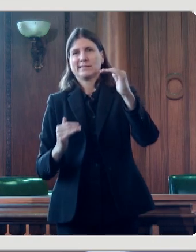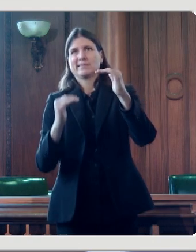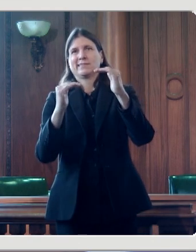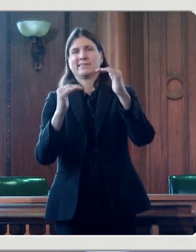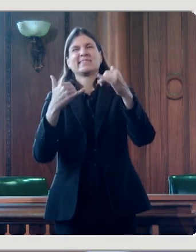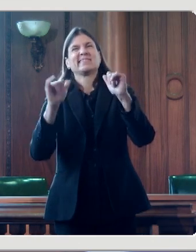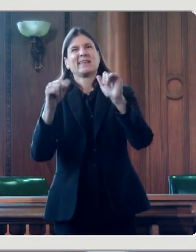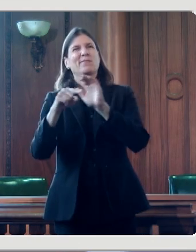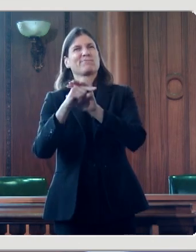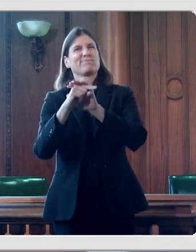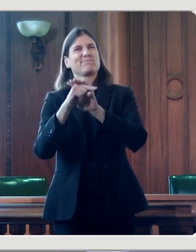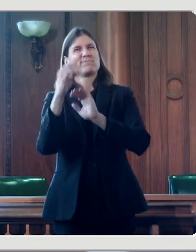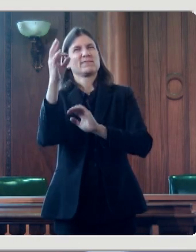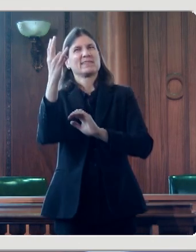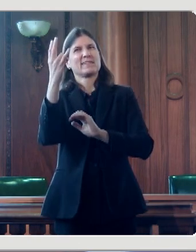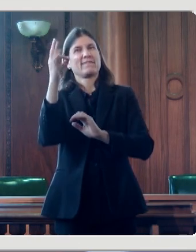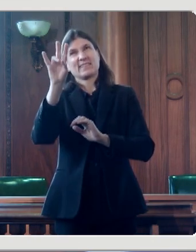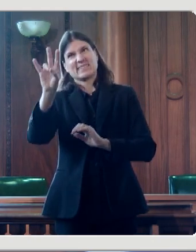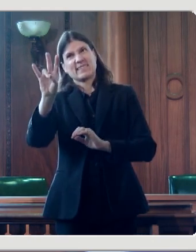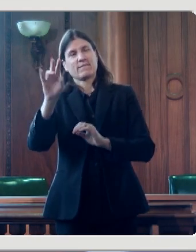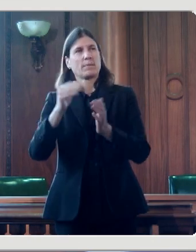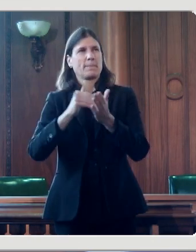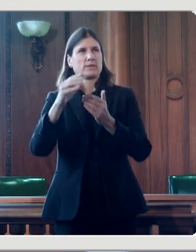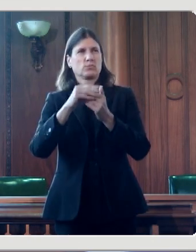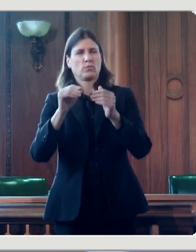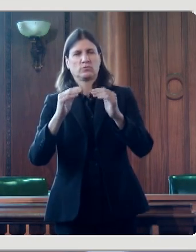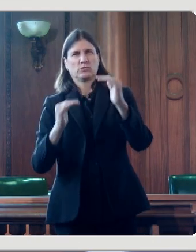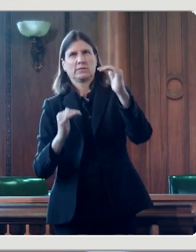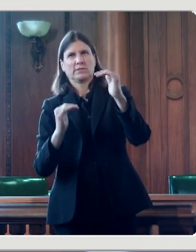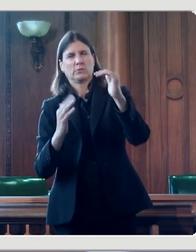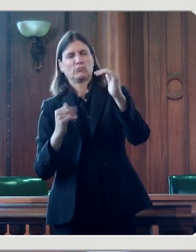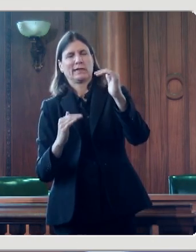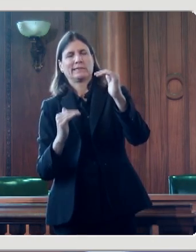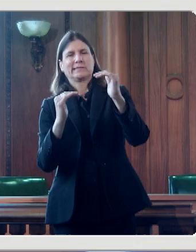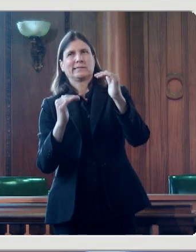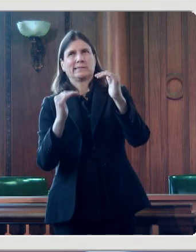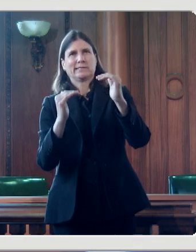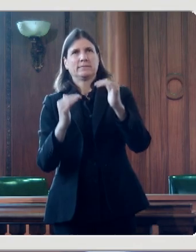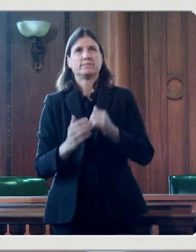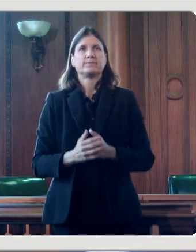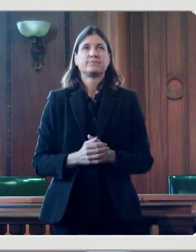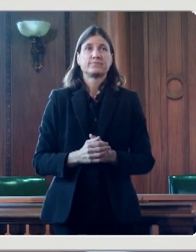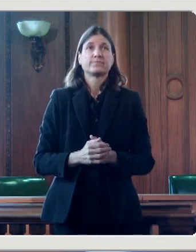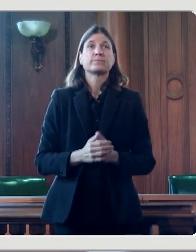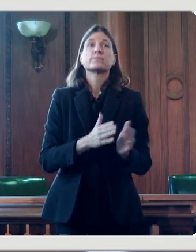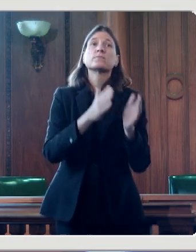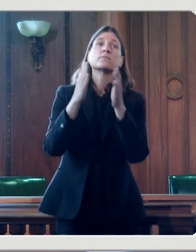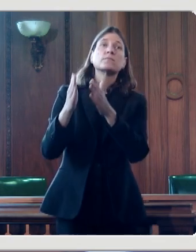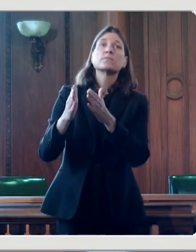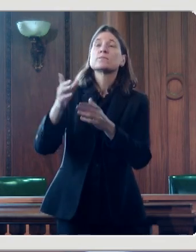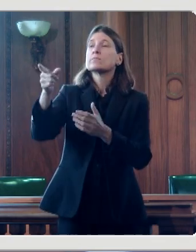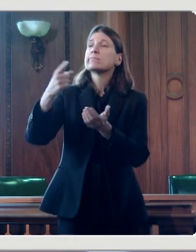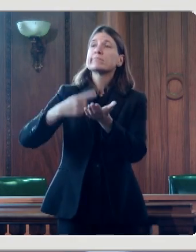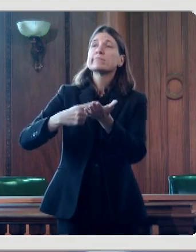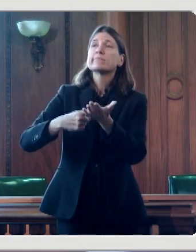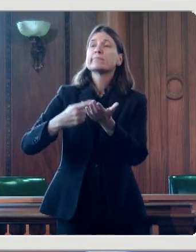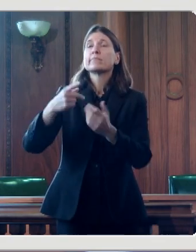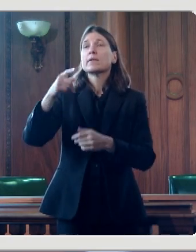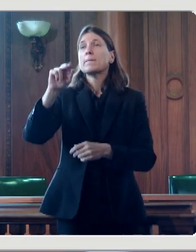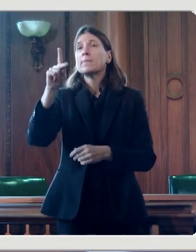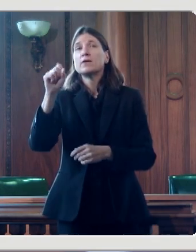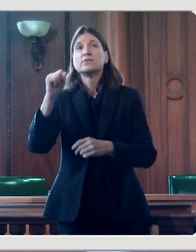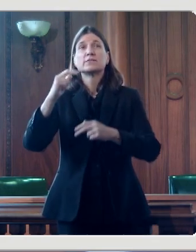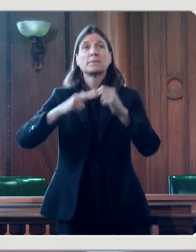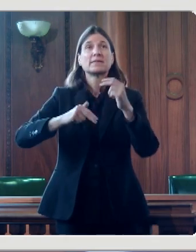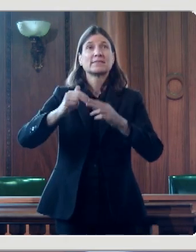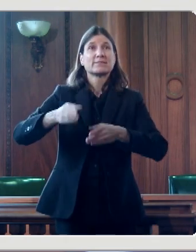of COVID-19. Pat Sullivan, Director of Facilities and Parks, indicates to me he's down 5